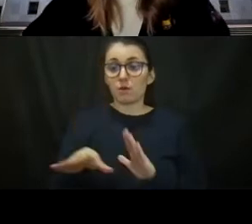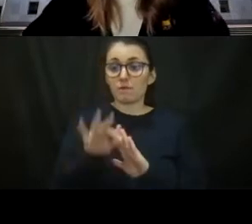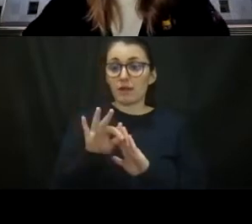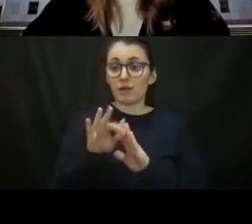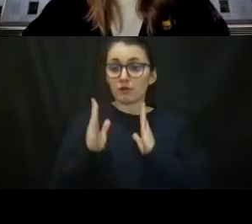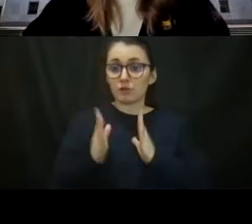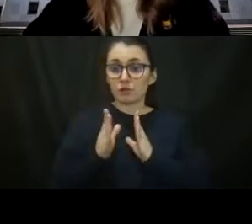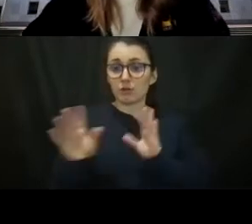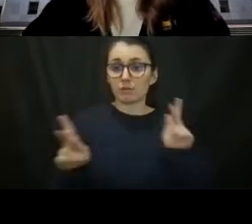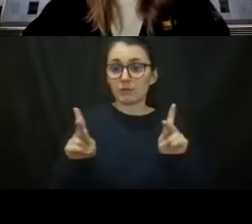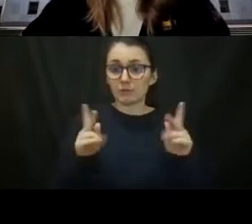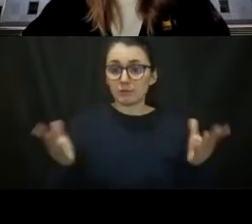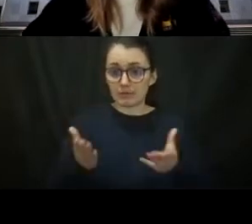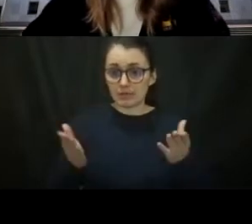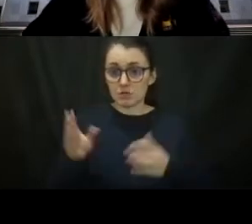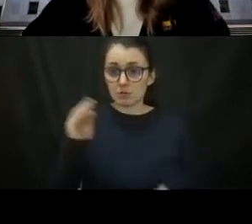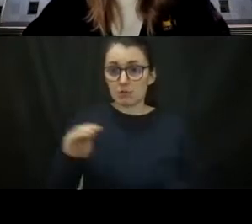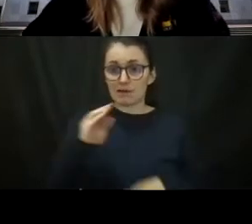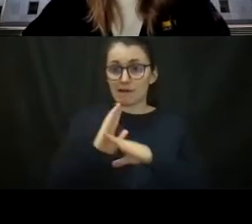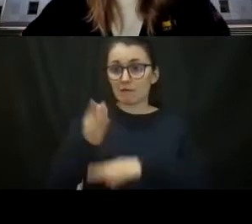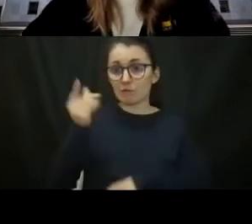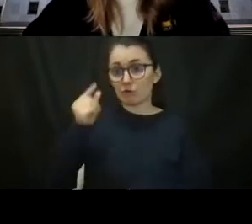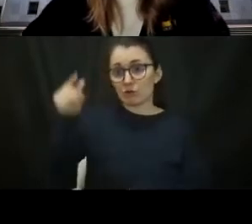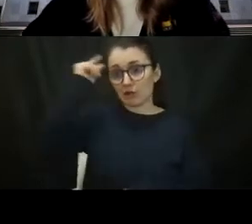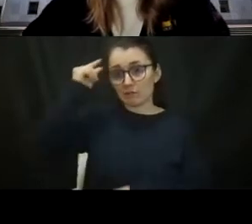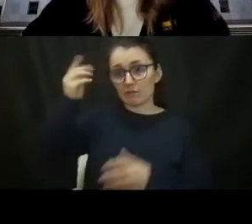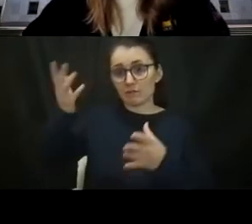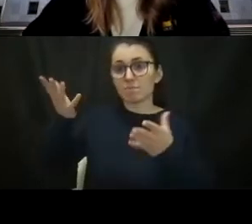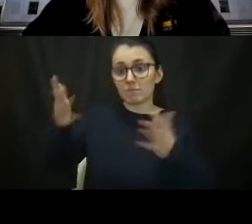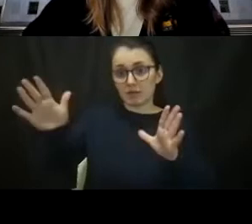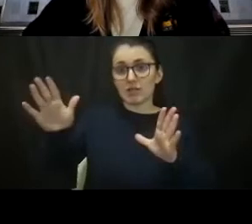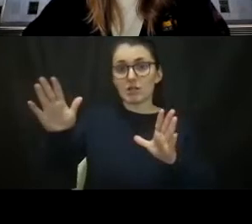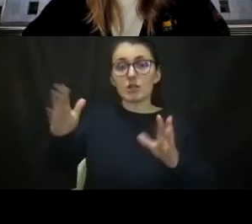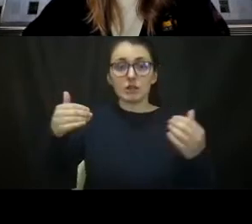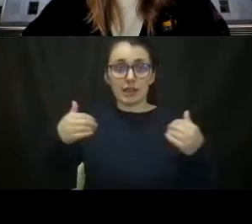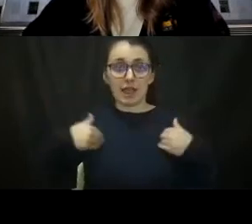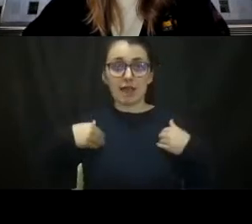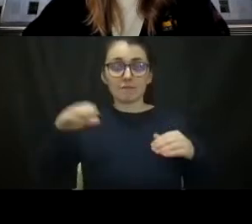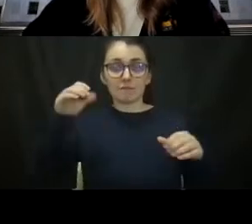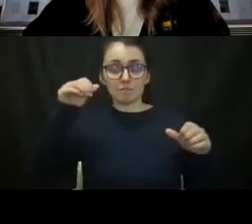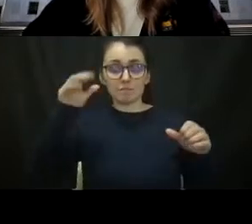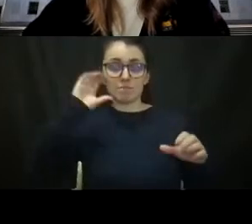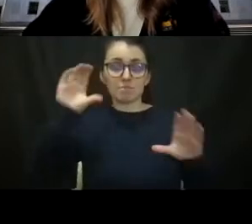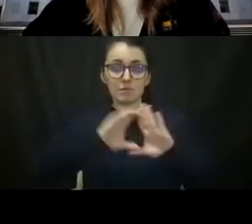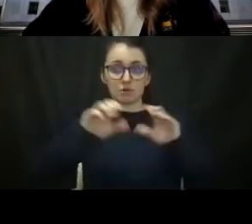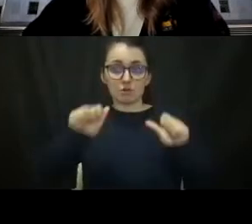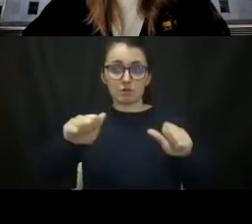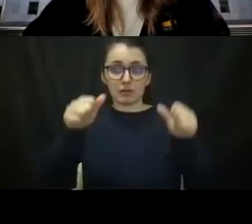governor serves, they have the opportunity to have a portrait done. And this is Governor Barbara